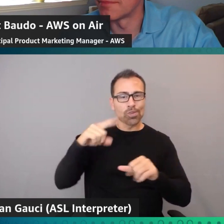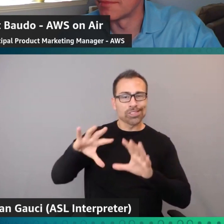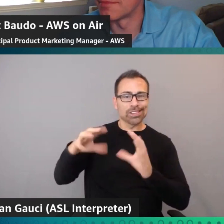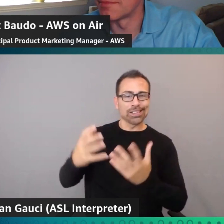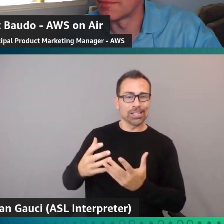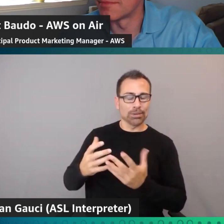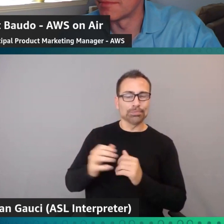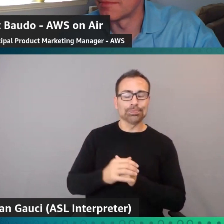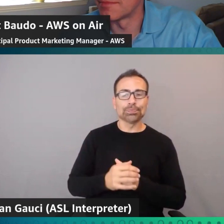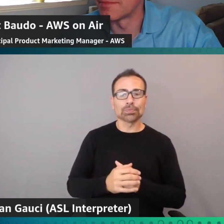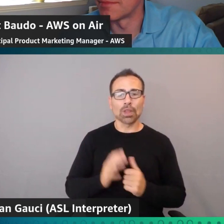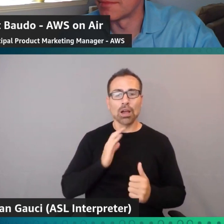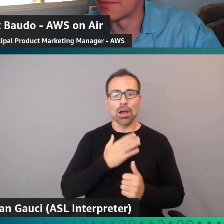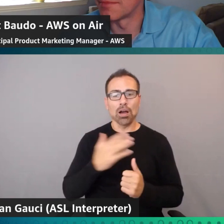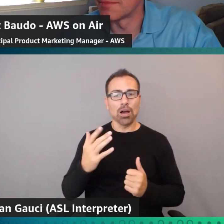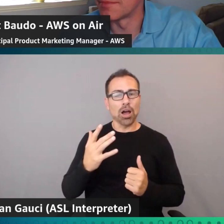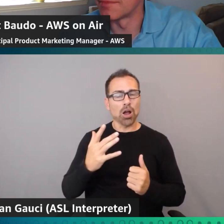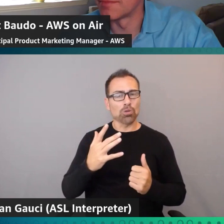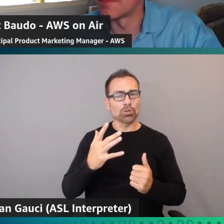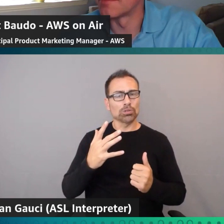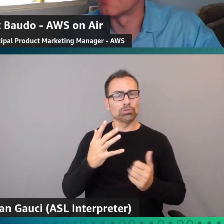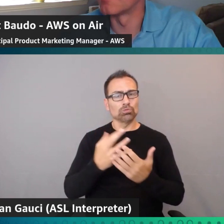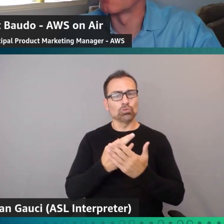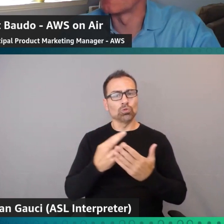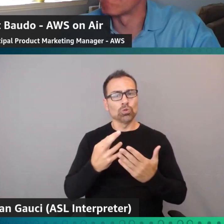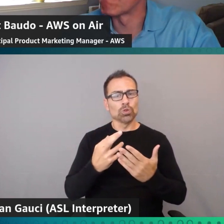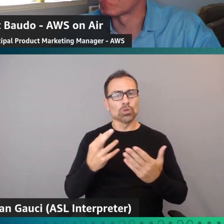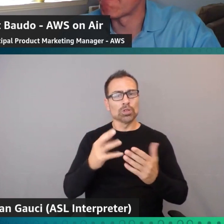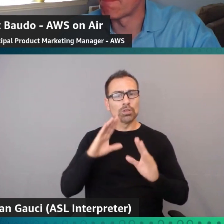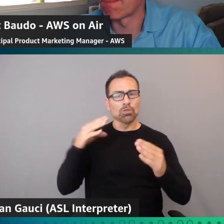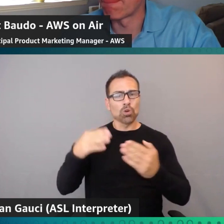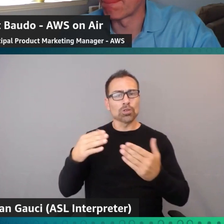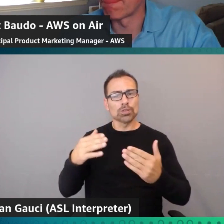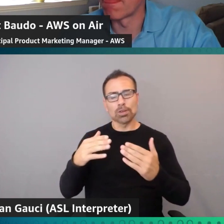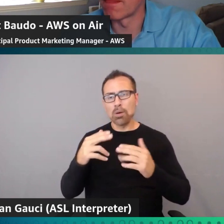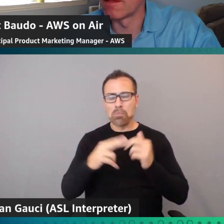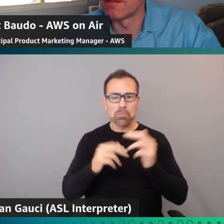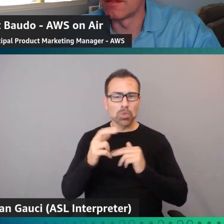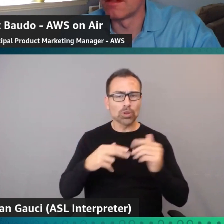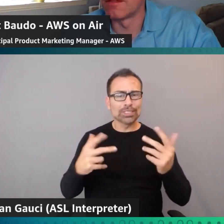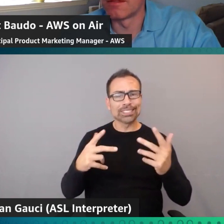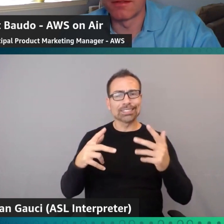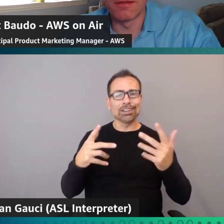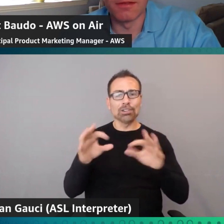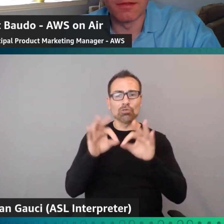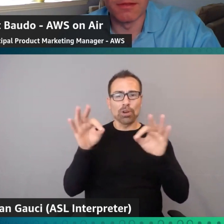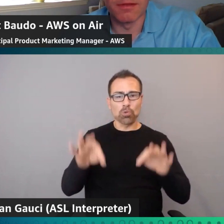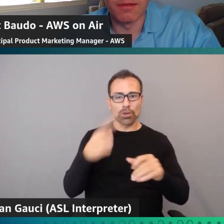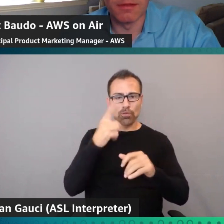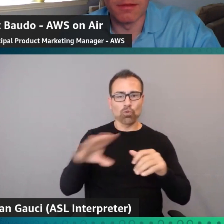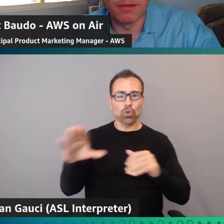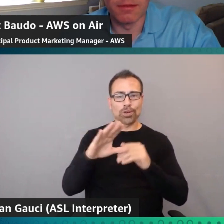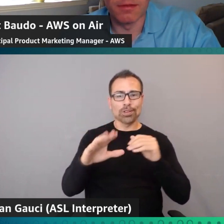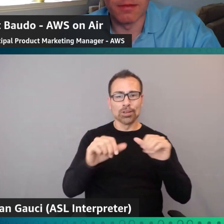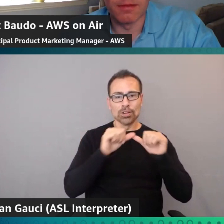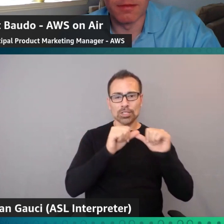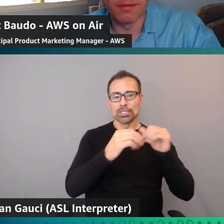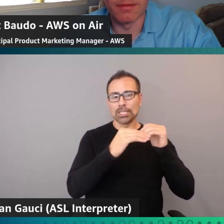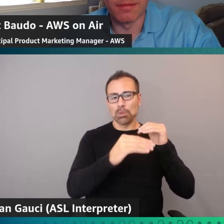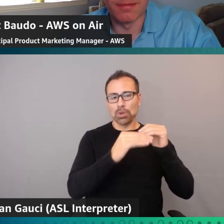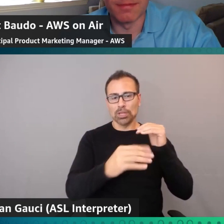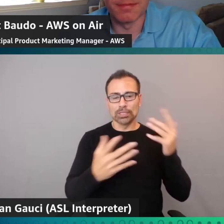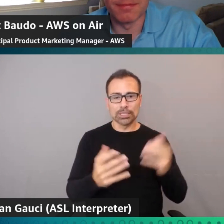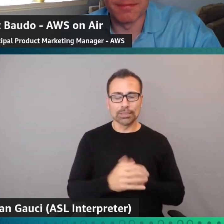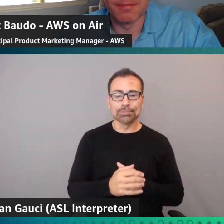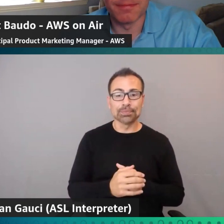or is focusing on building a framework for your sustainability related needs. It's called Sustainability Insights Framework. That's what we are